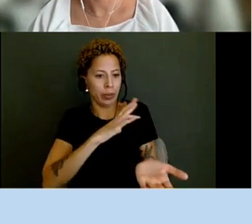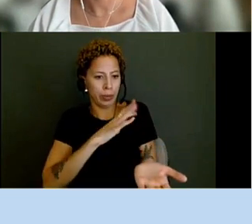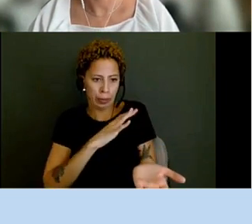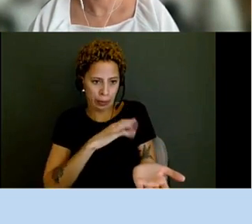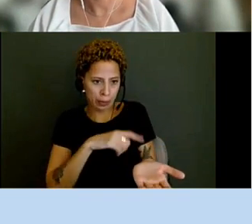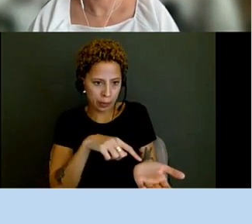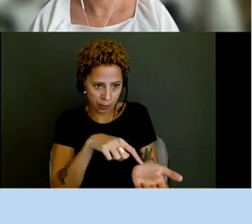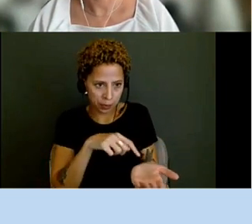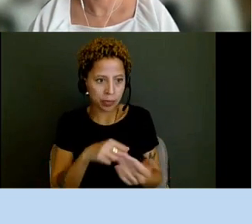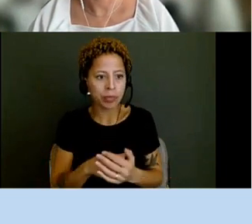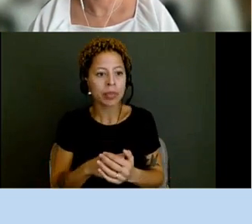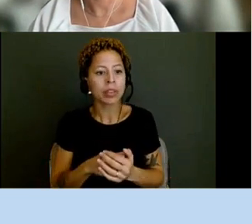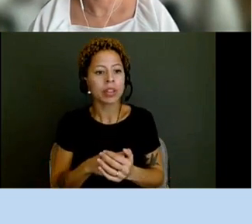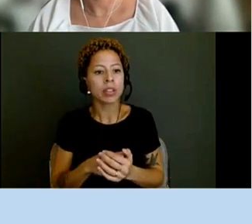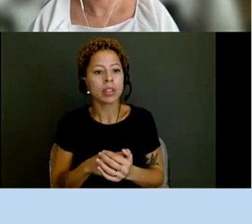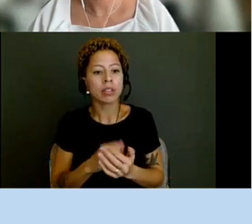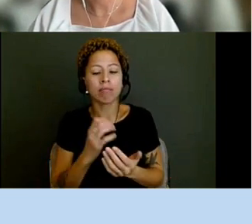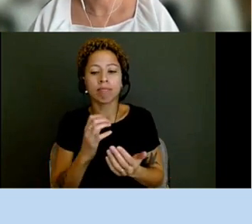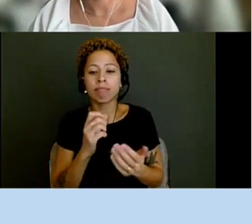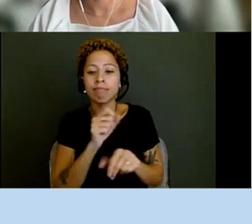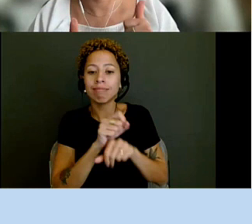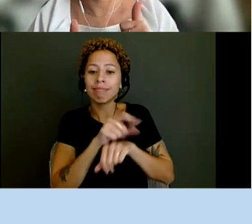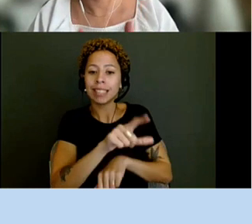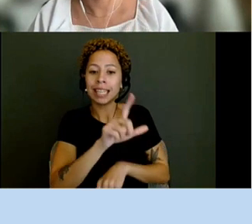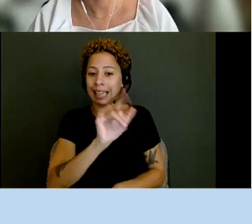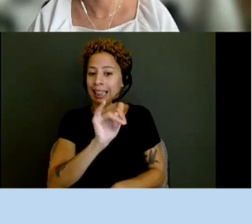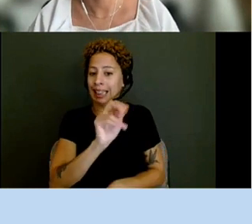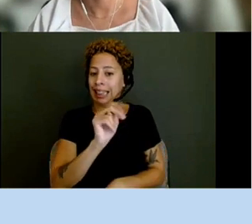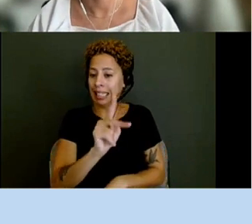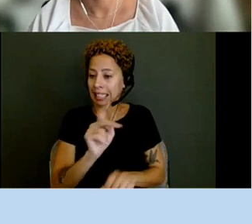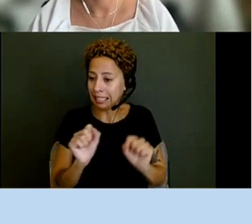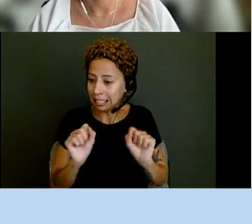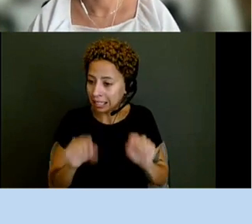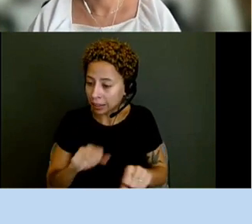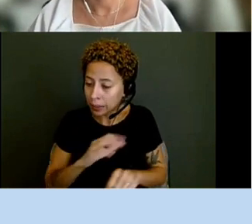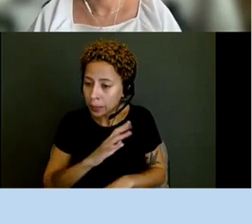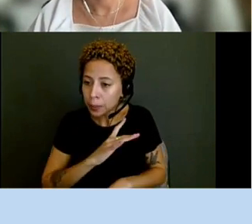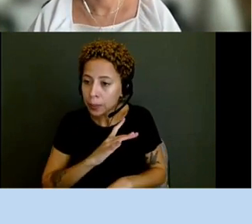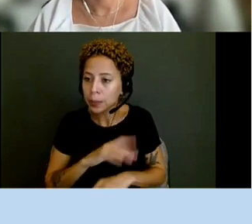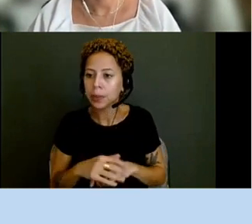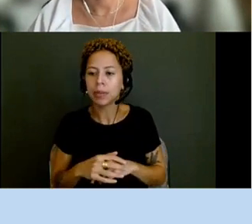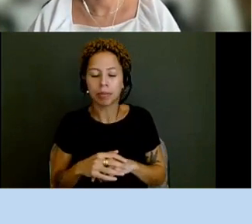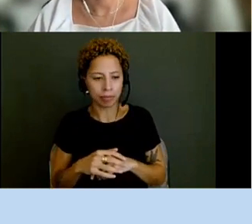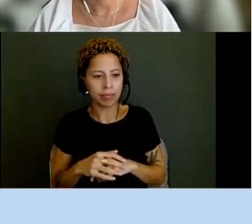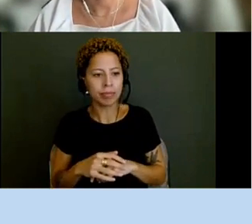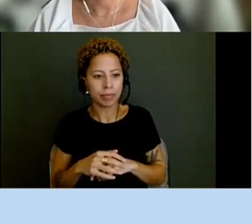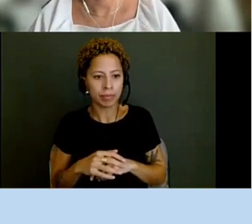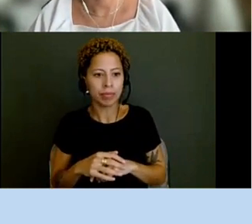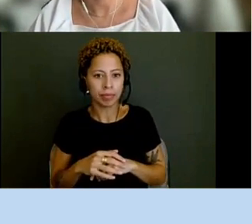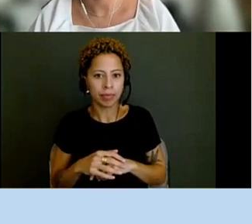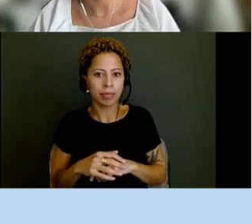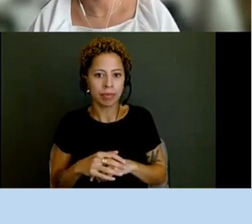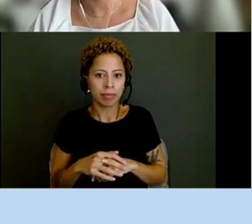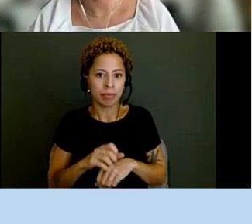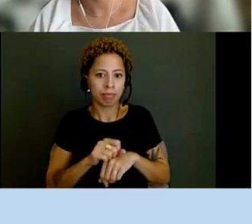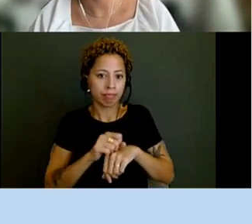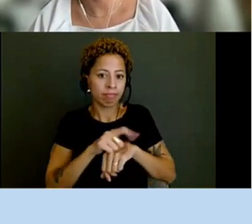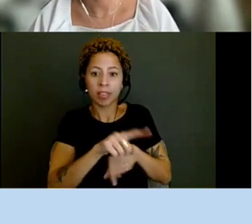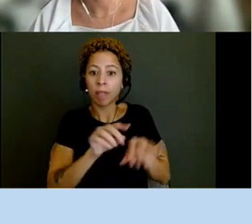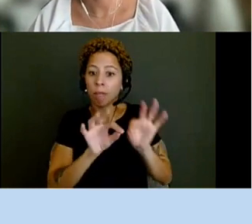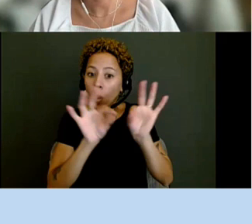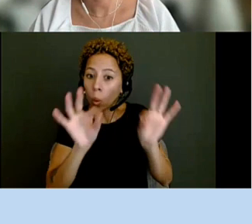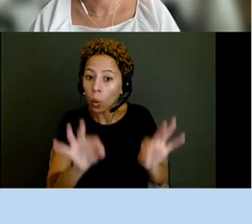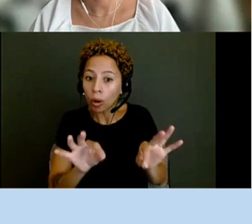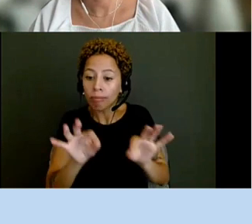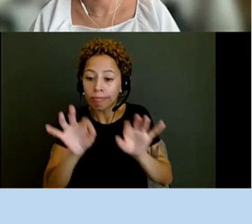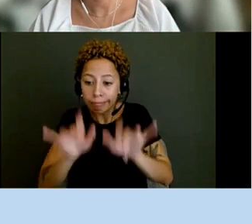like that you can send clickable links, which is obviously that's pretty great, especially if you send people forms. We